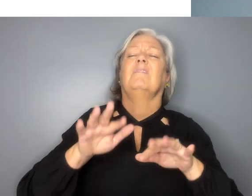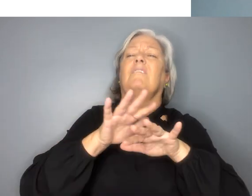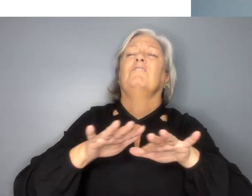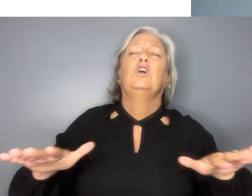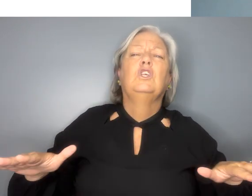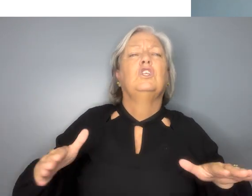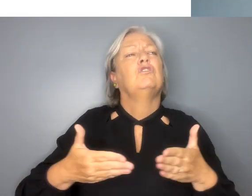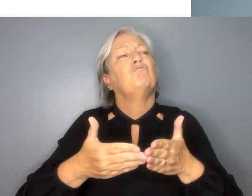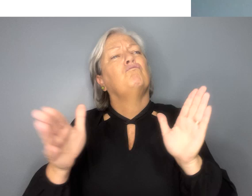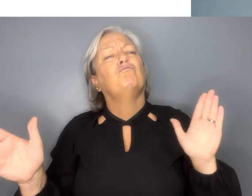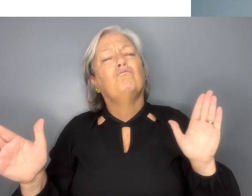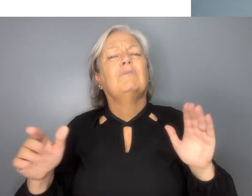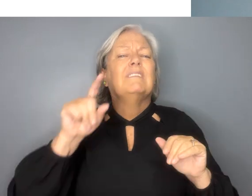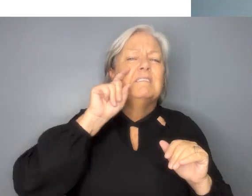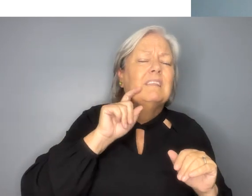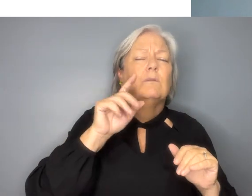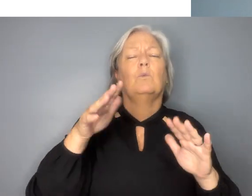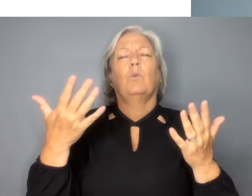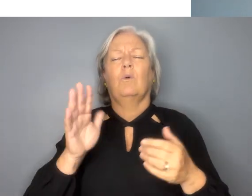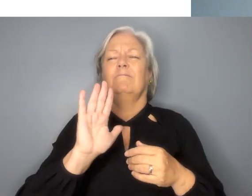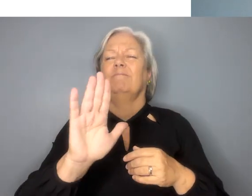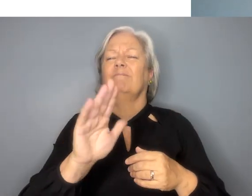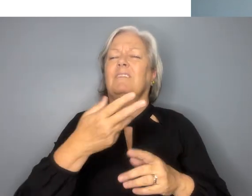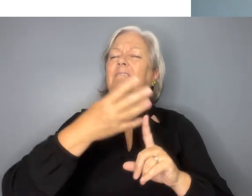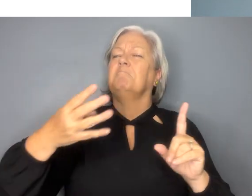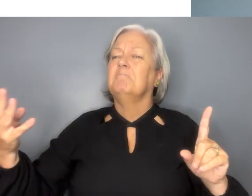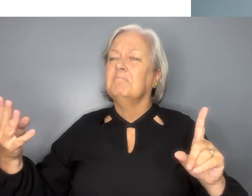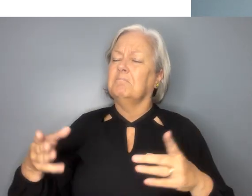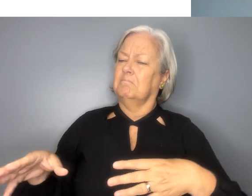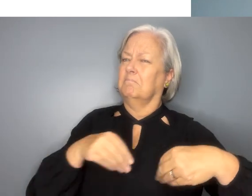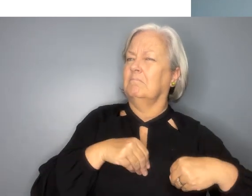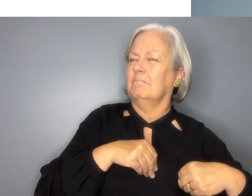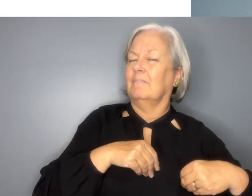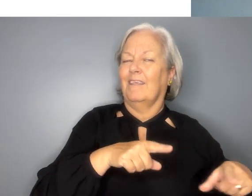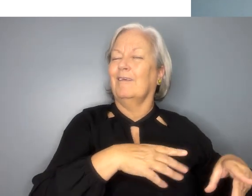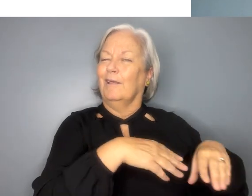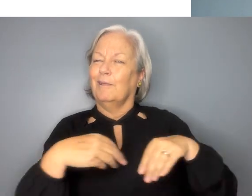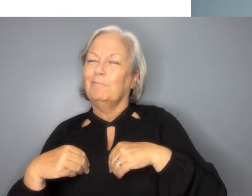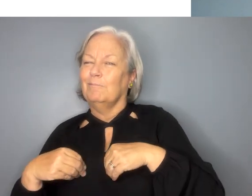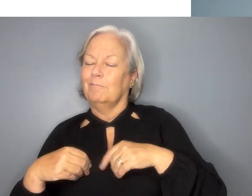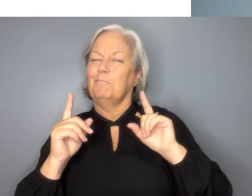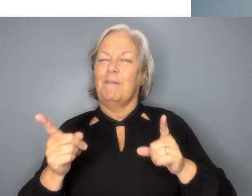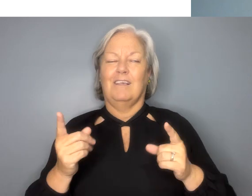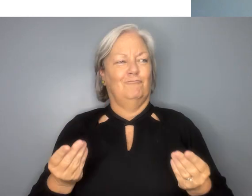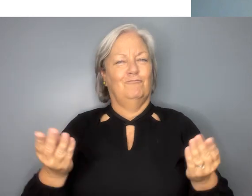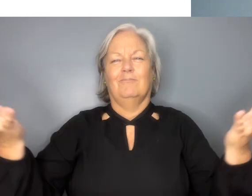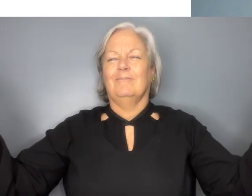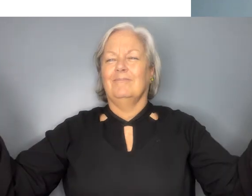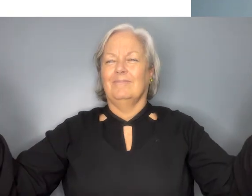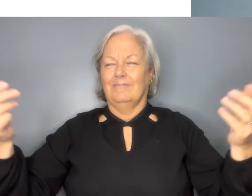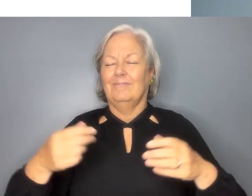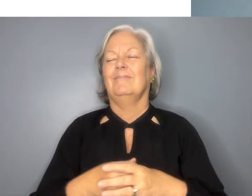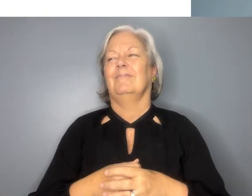sexual orientation, gender expression, intersex people, and of course, everything else within that, different ethnicities and different religious practice. So I